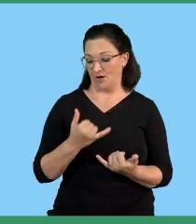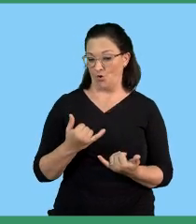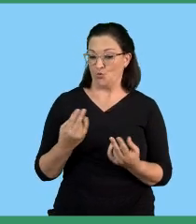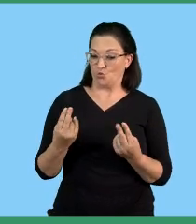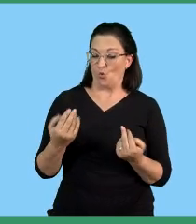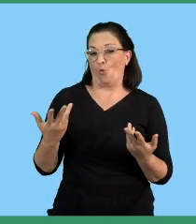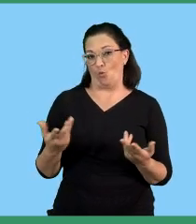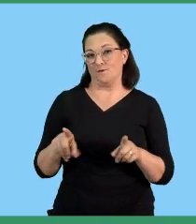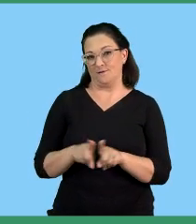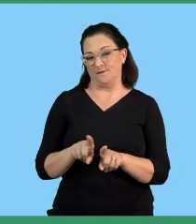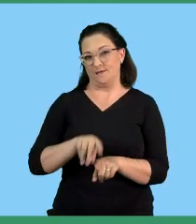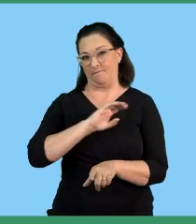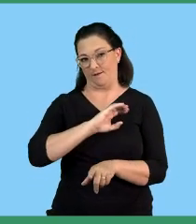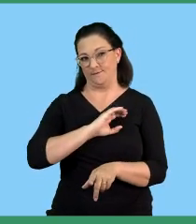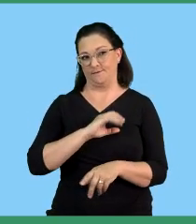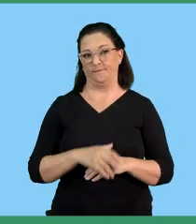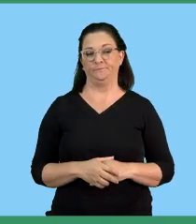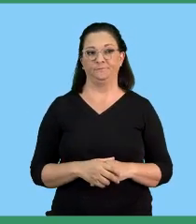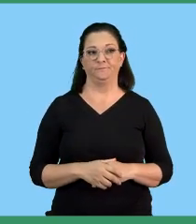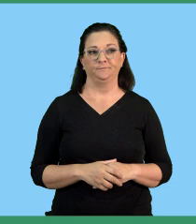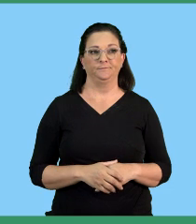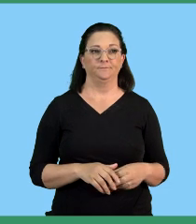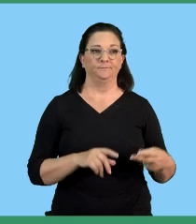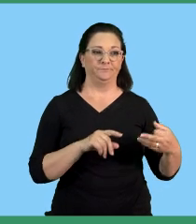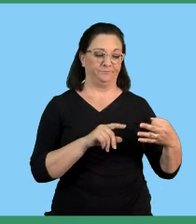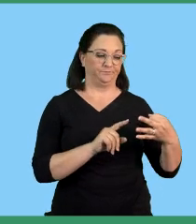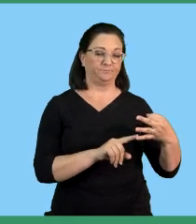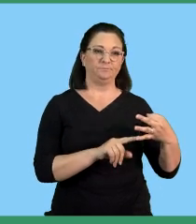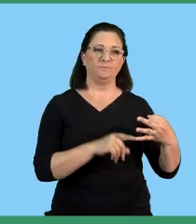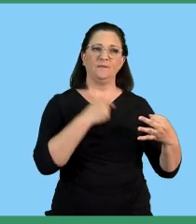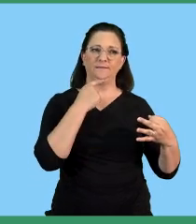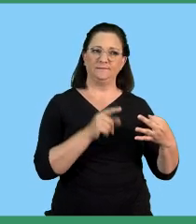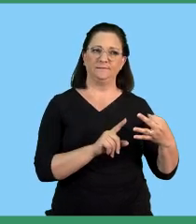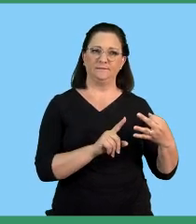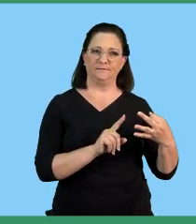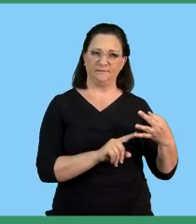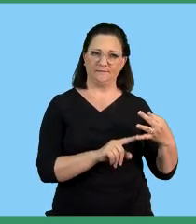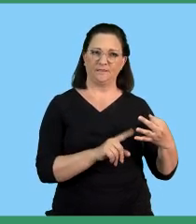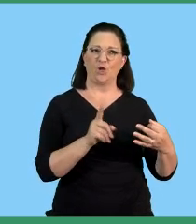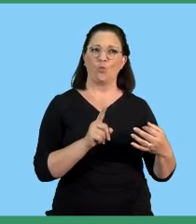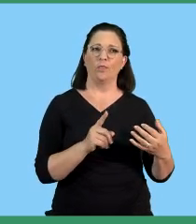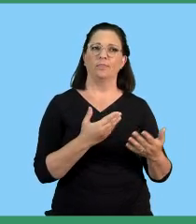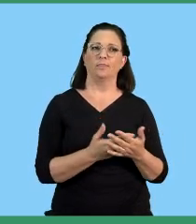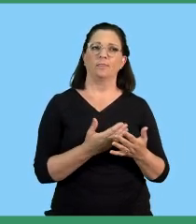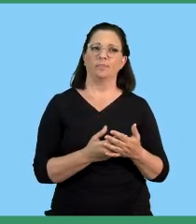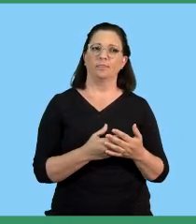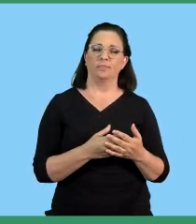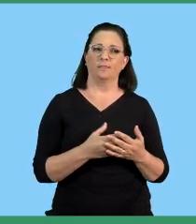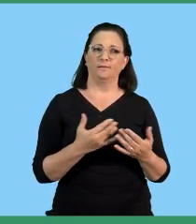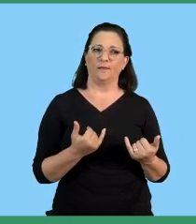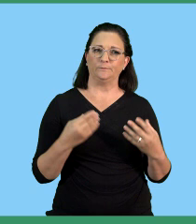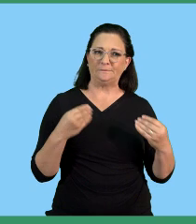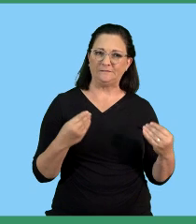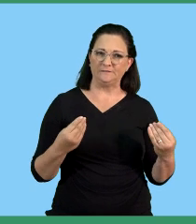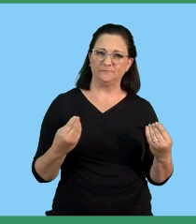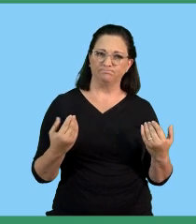current customers. It occurs when a business acquires or merges with a business that is at the same